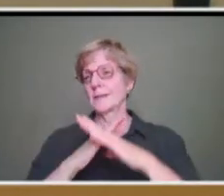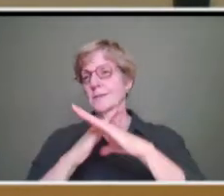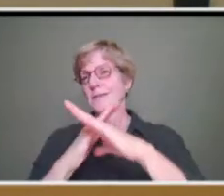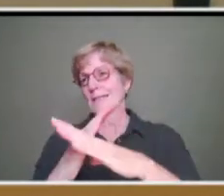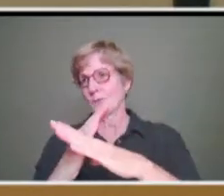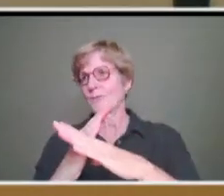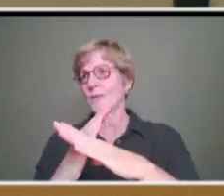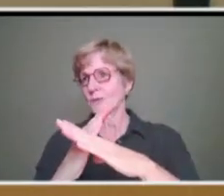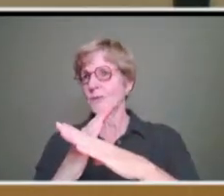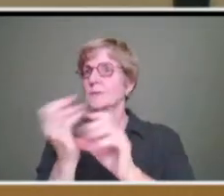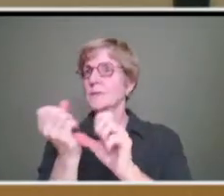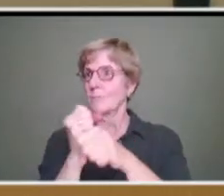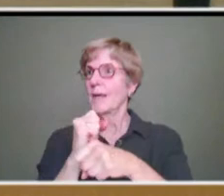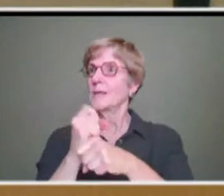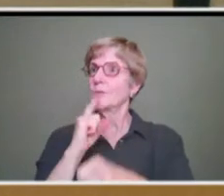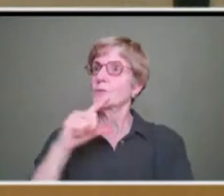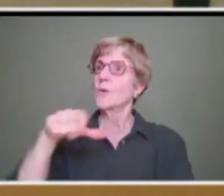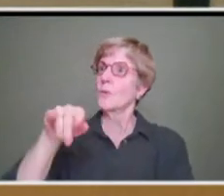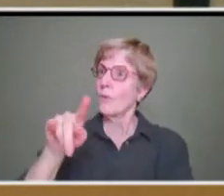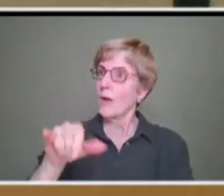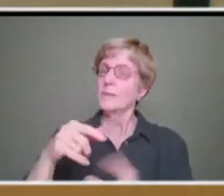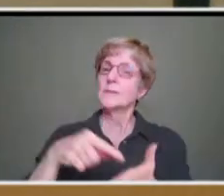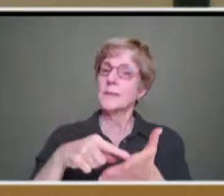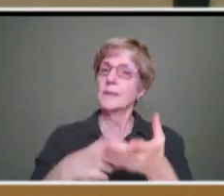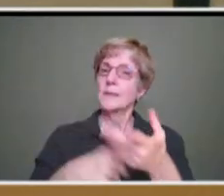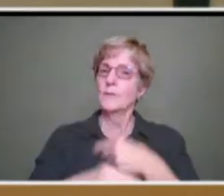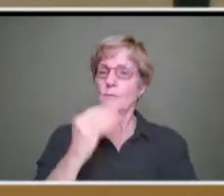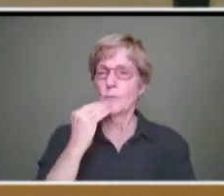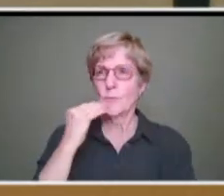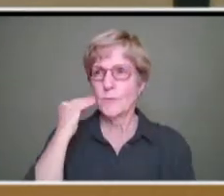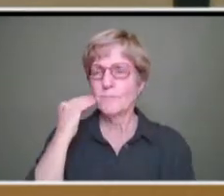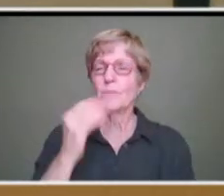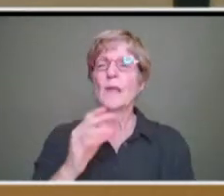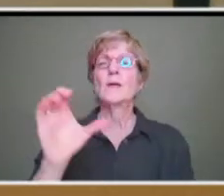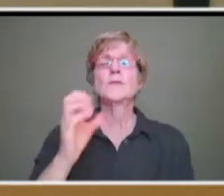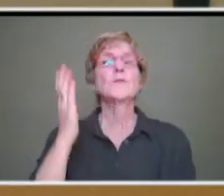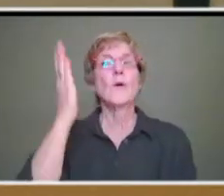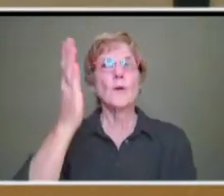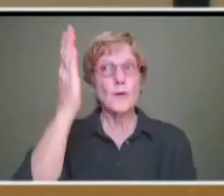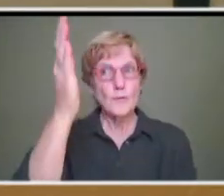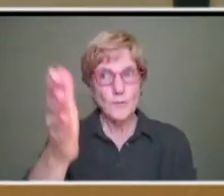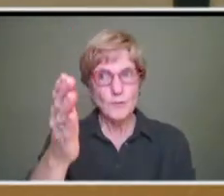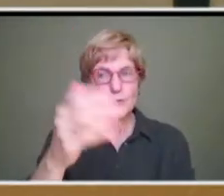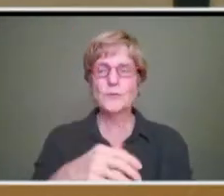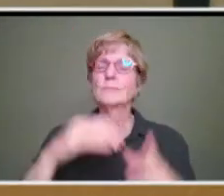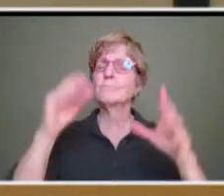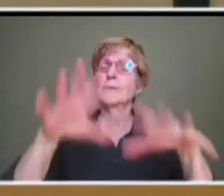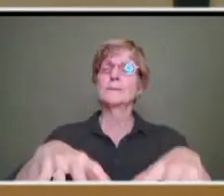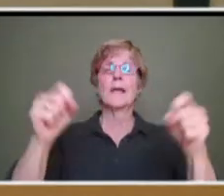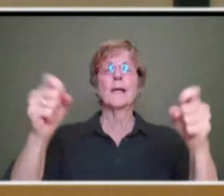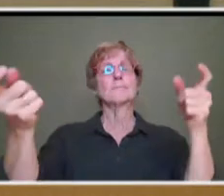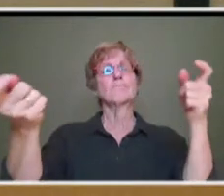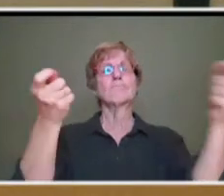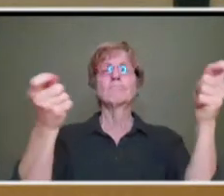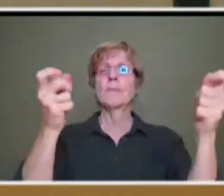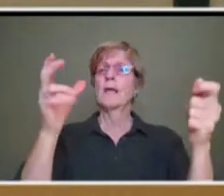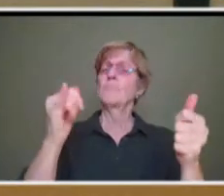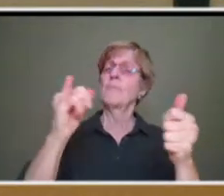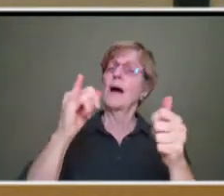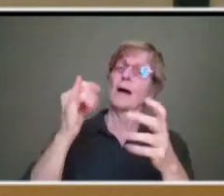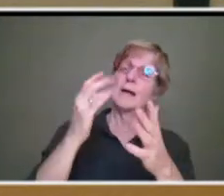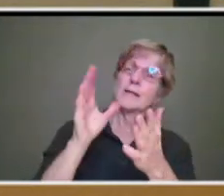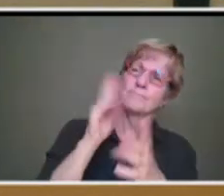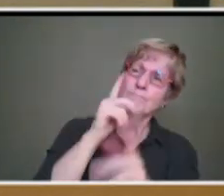market to ensure quality and affordable housing Charlotte future will be captured by corporations and developers and